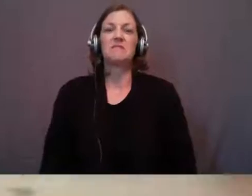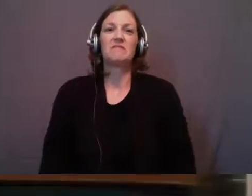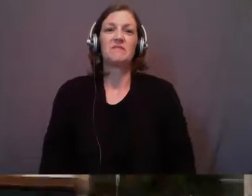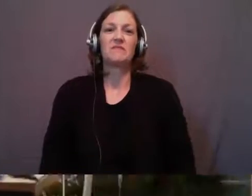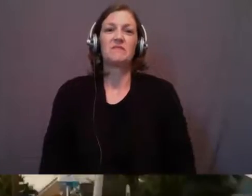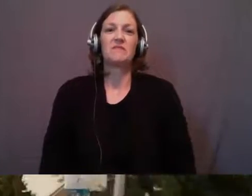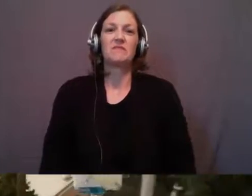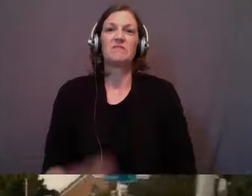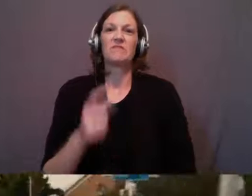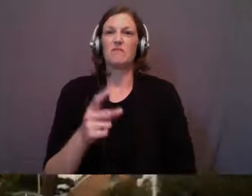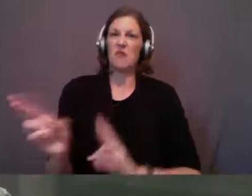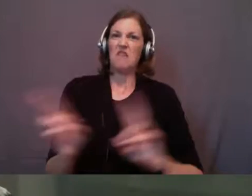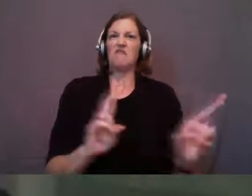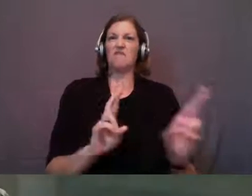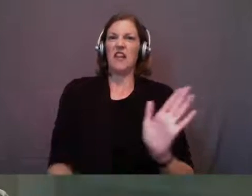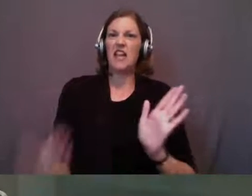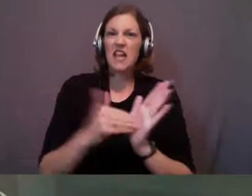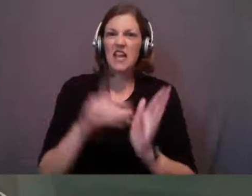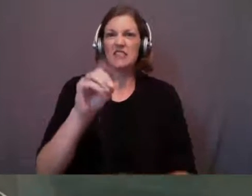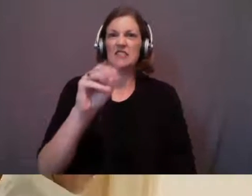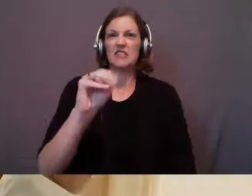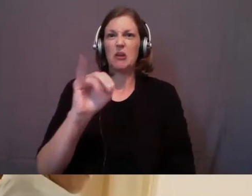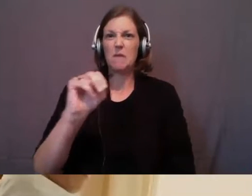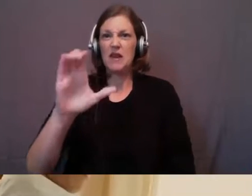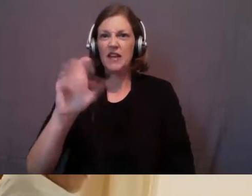So hit the streets once again with Dominic Toretto,